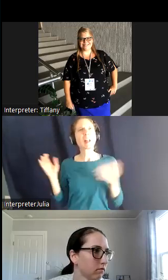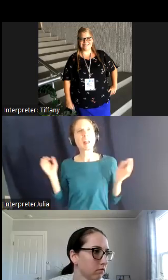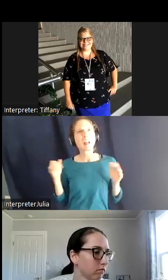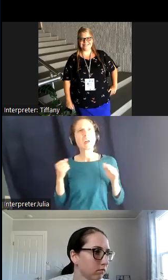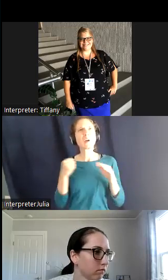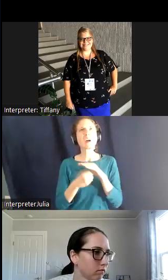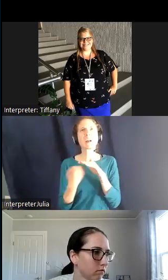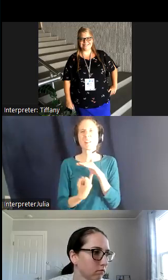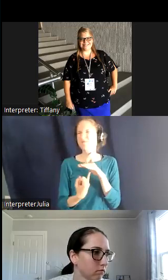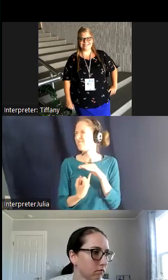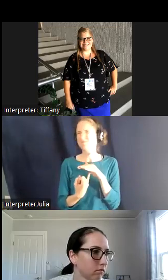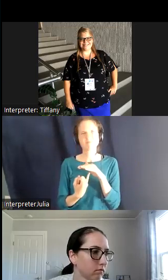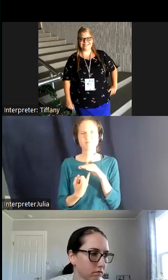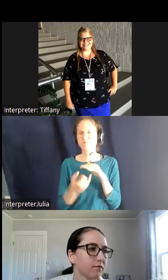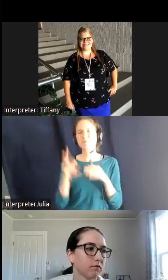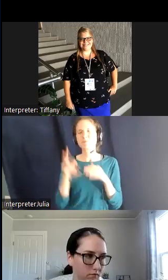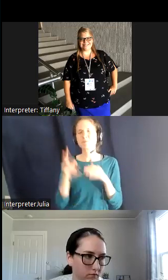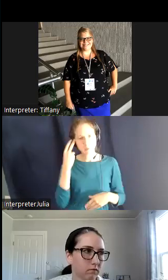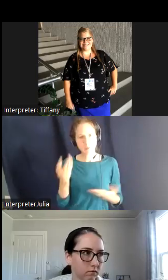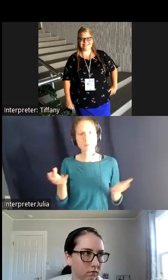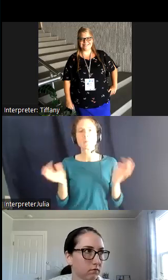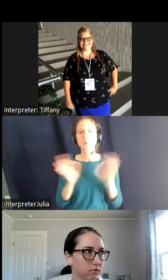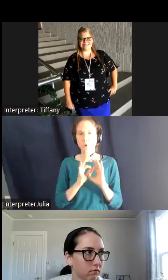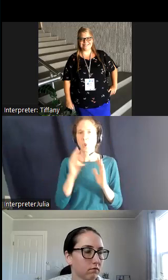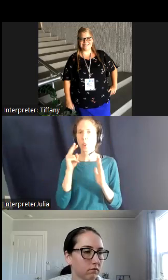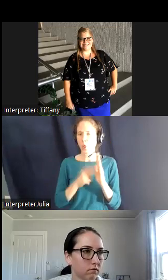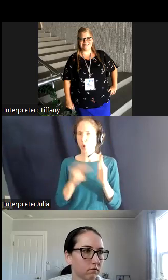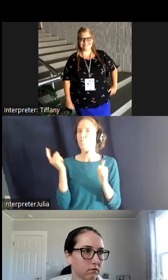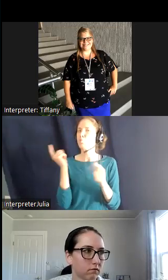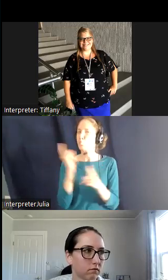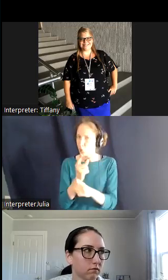orienting type of comment about where to find it.